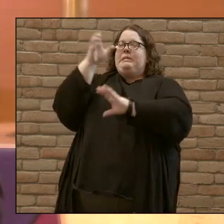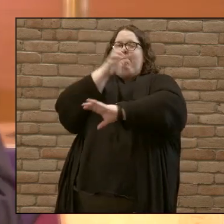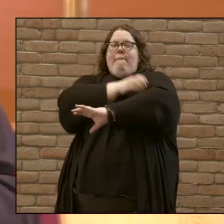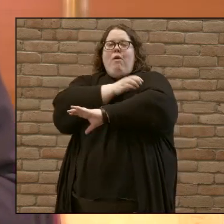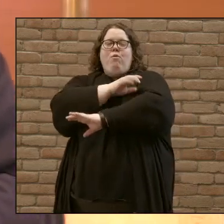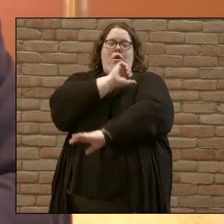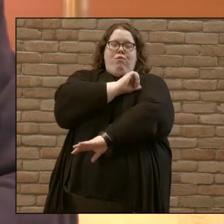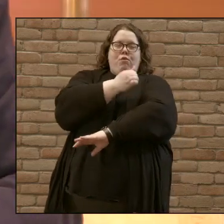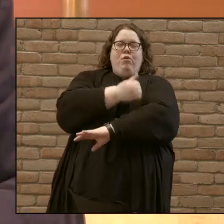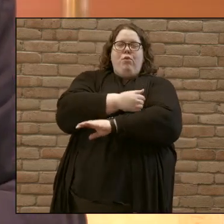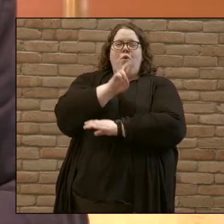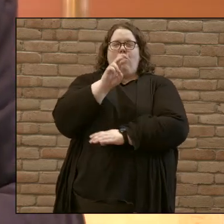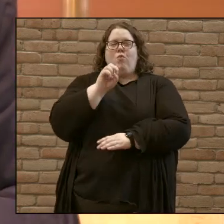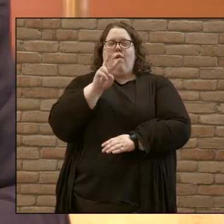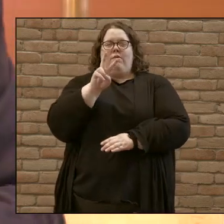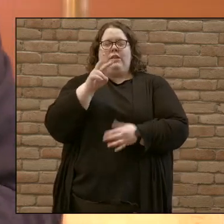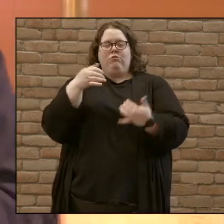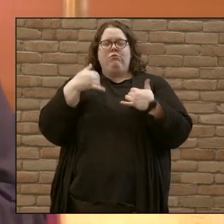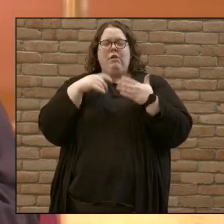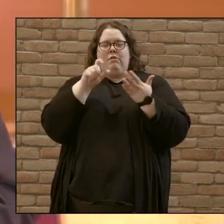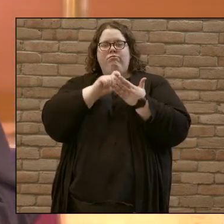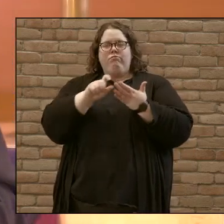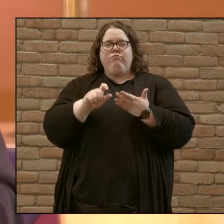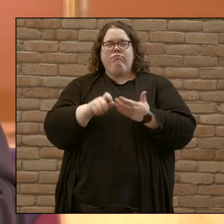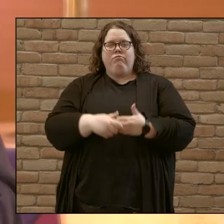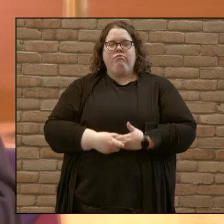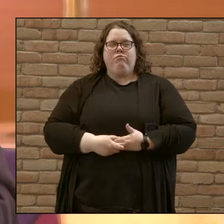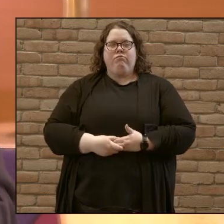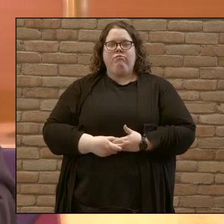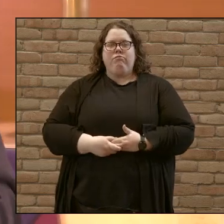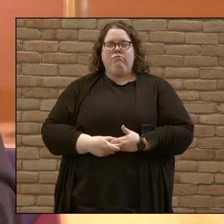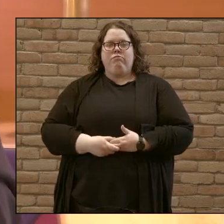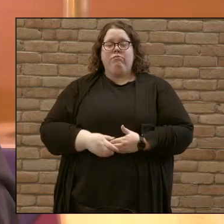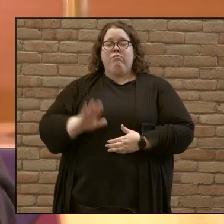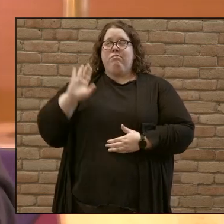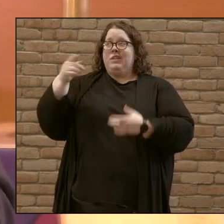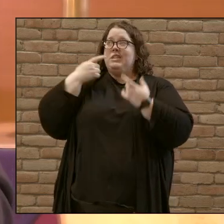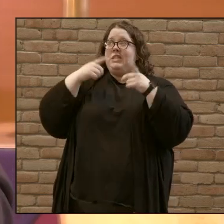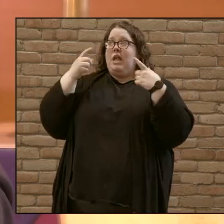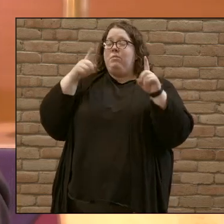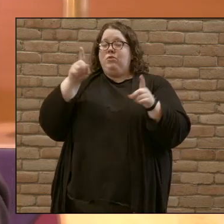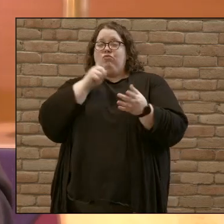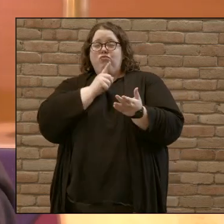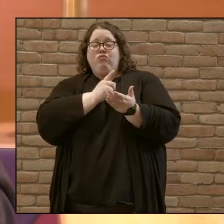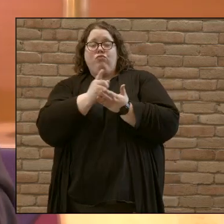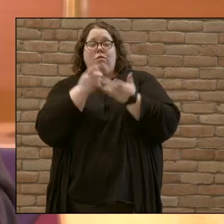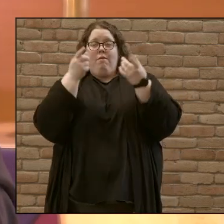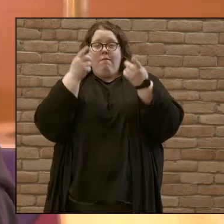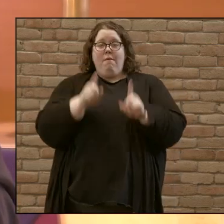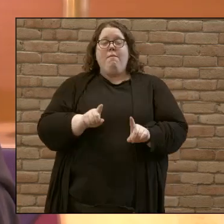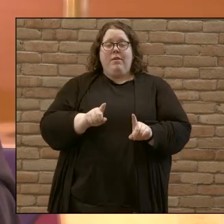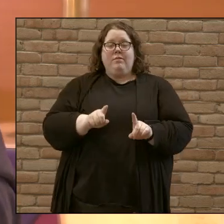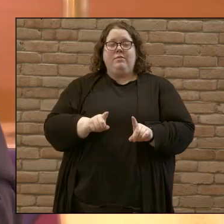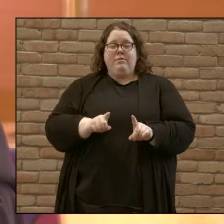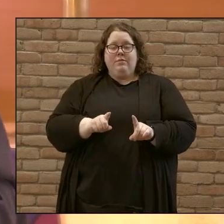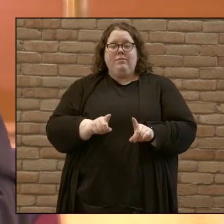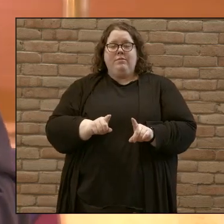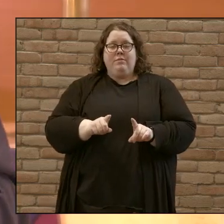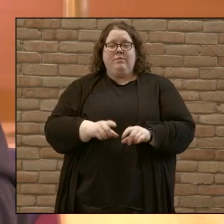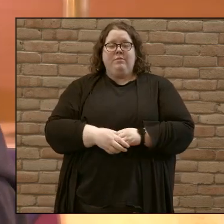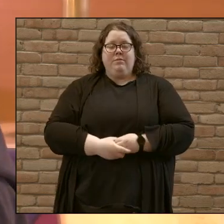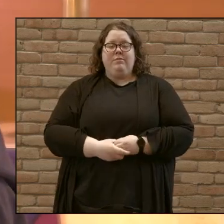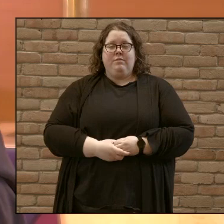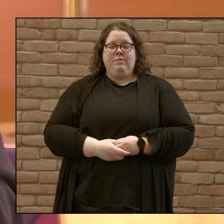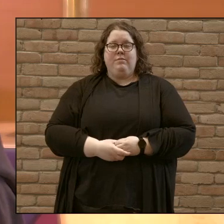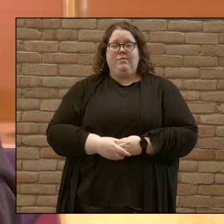truth of what he has accomplished. Because in this moment in human history, in first